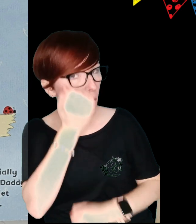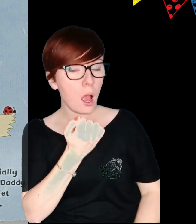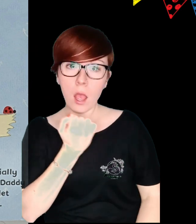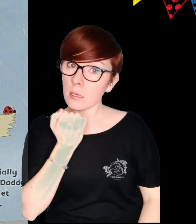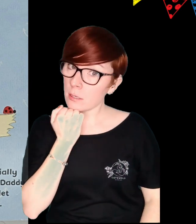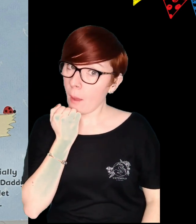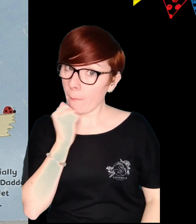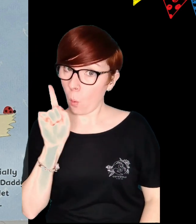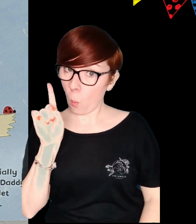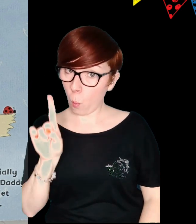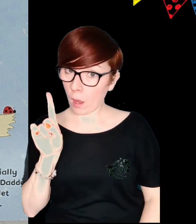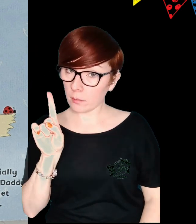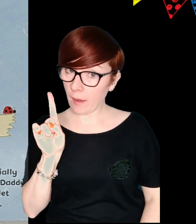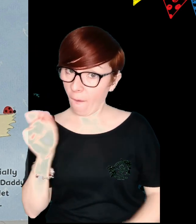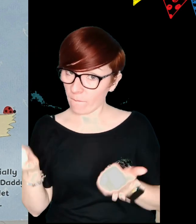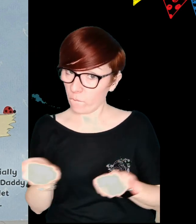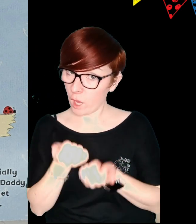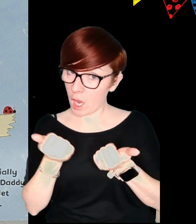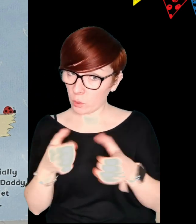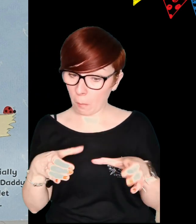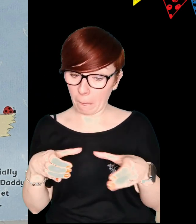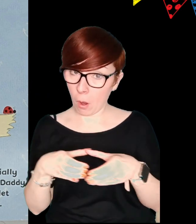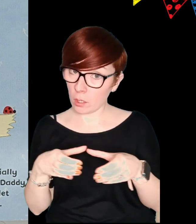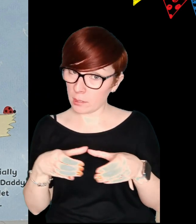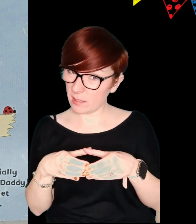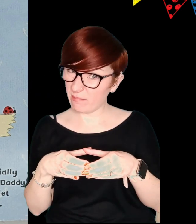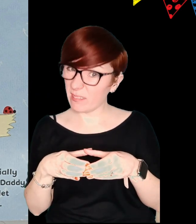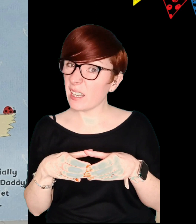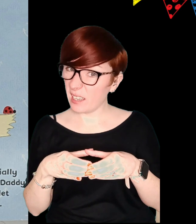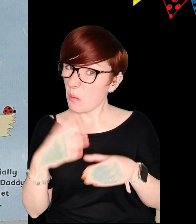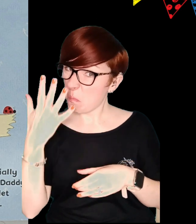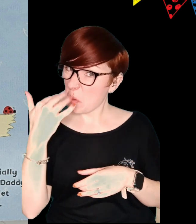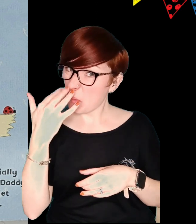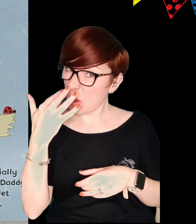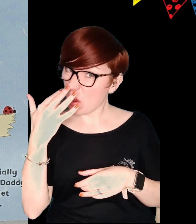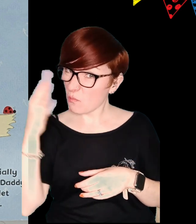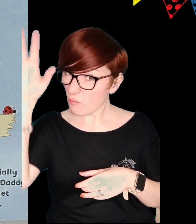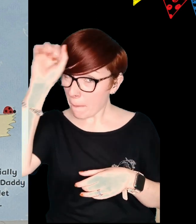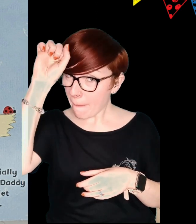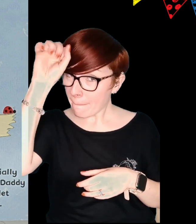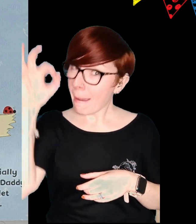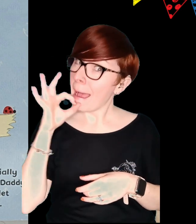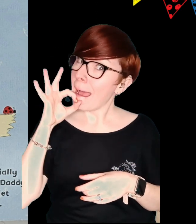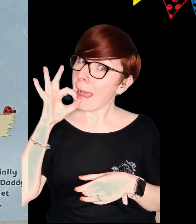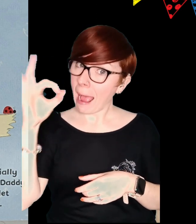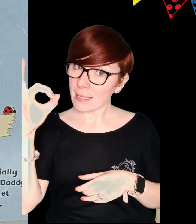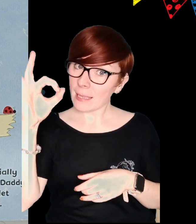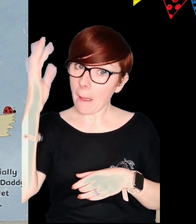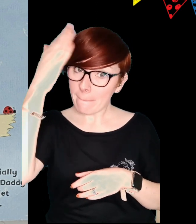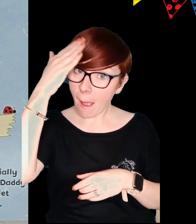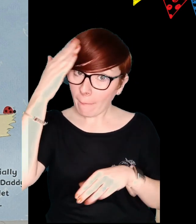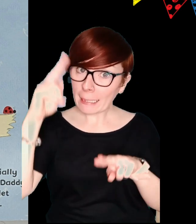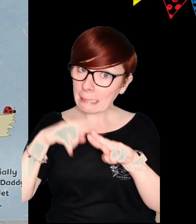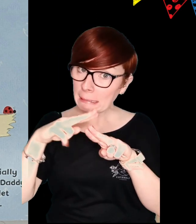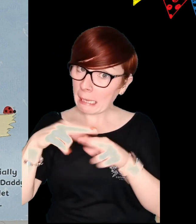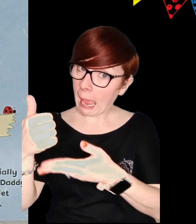pirate potty rules. Number 1. After you use your potty, especially for a poo, remember to ask Mummy